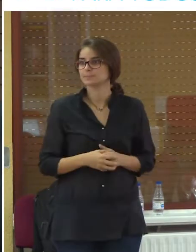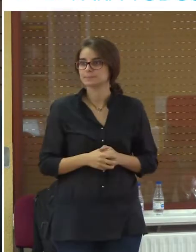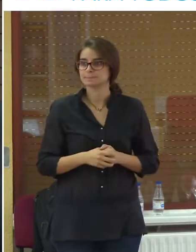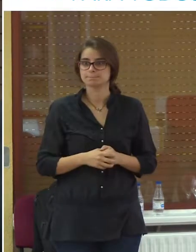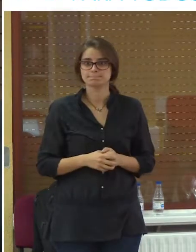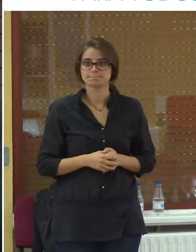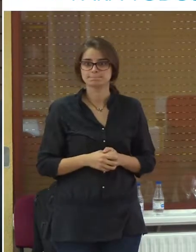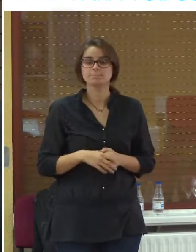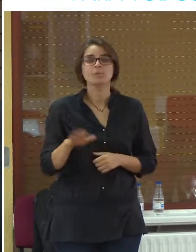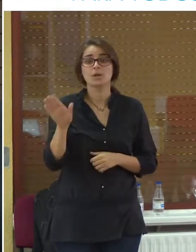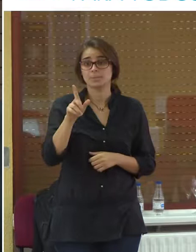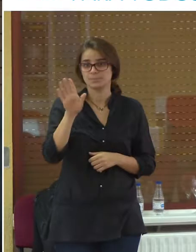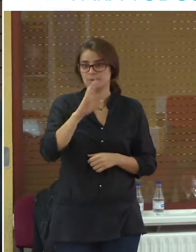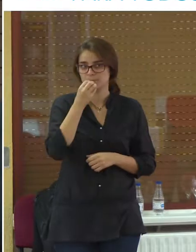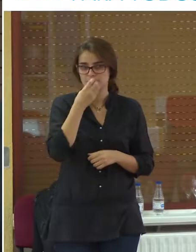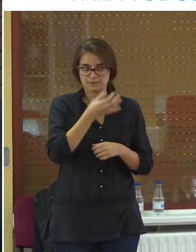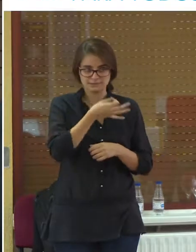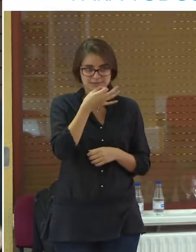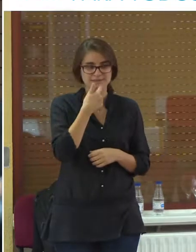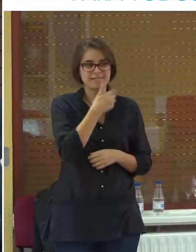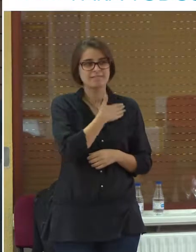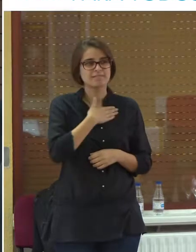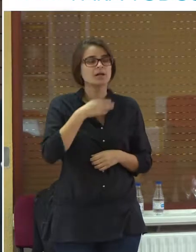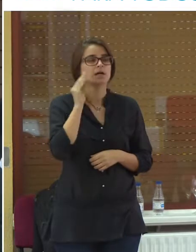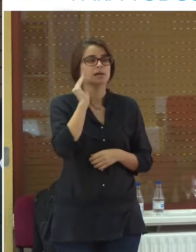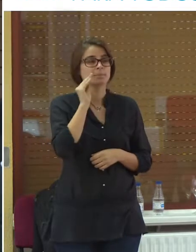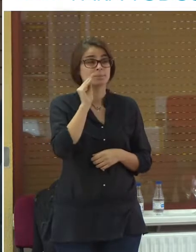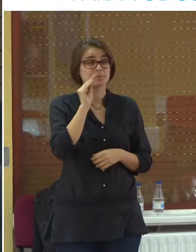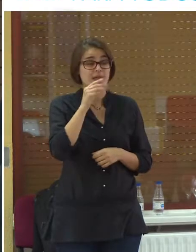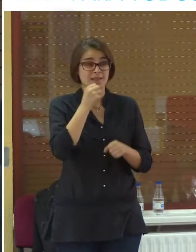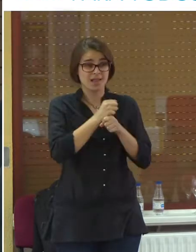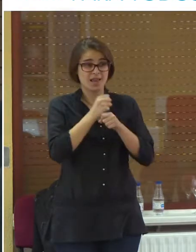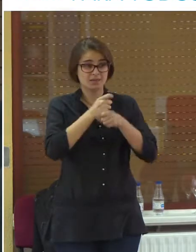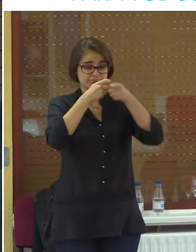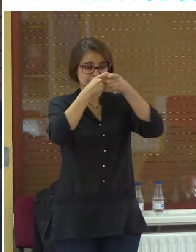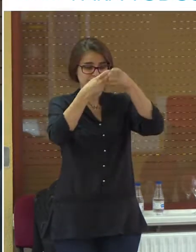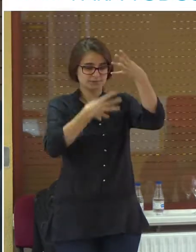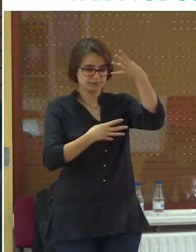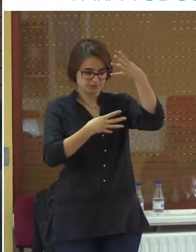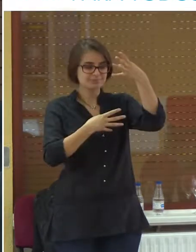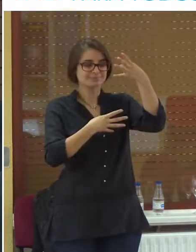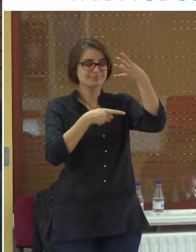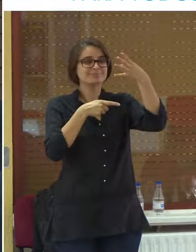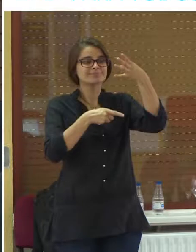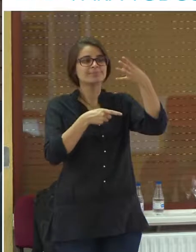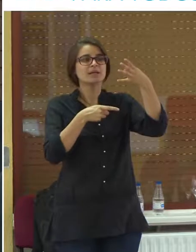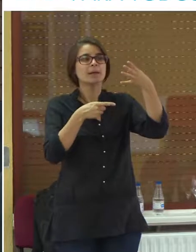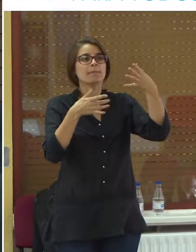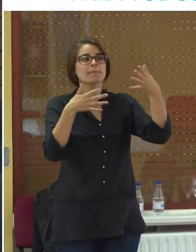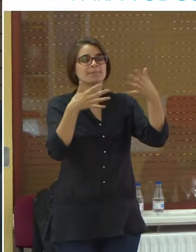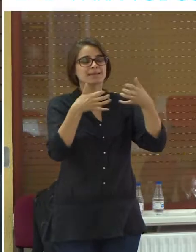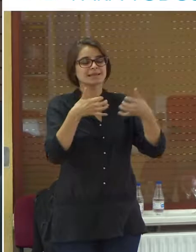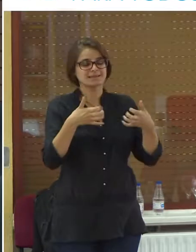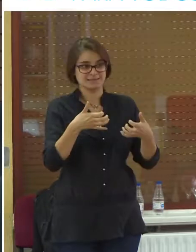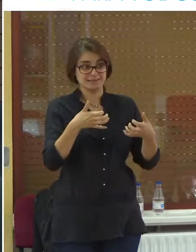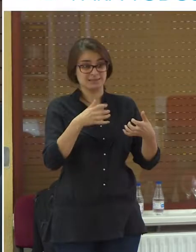Good afternoon. I wanted to ask if in the list of tasks, aside from others, could you